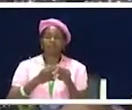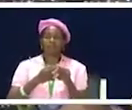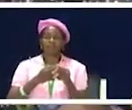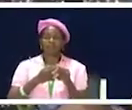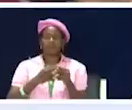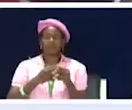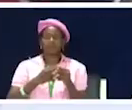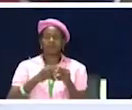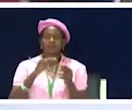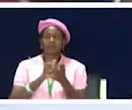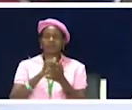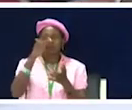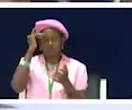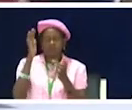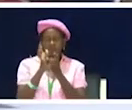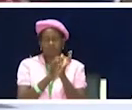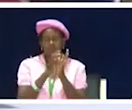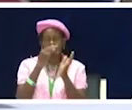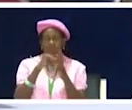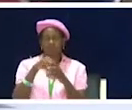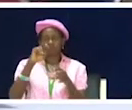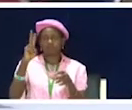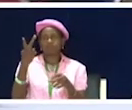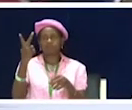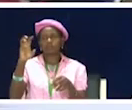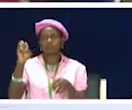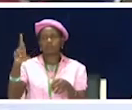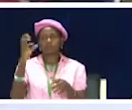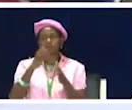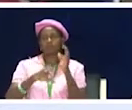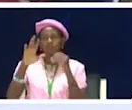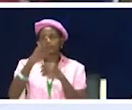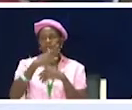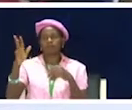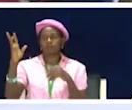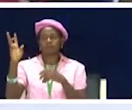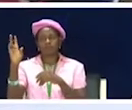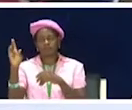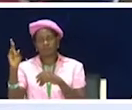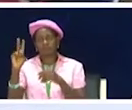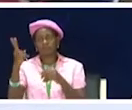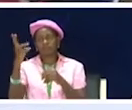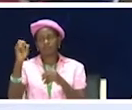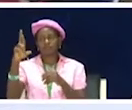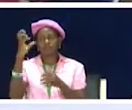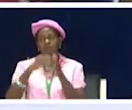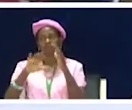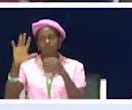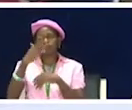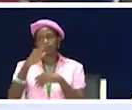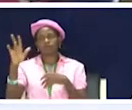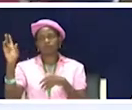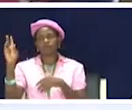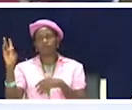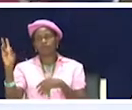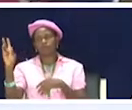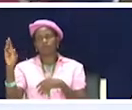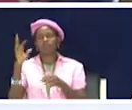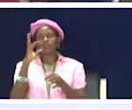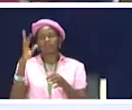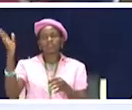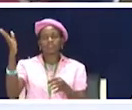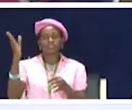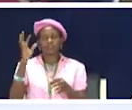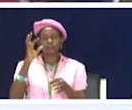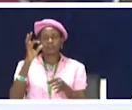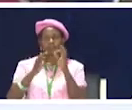You know, that's why the Bible says in 2 Corinthians chapter 5, verse 17, 2 Corinthians 5, 17, therefore, if any man